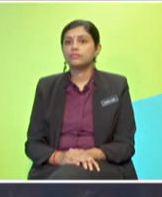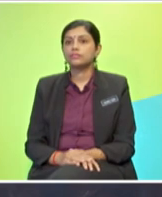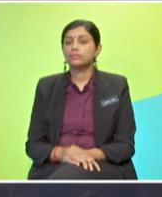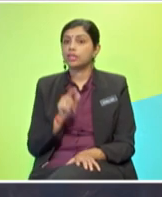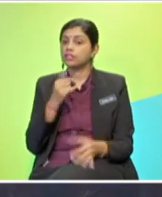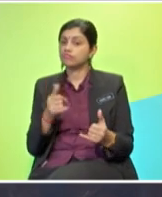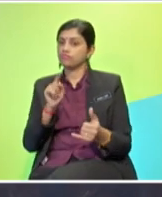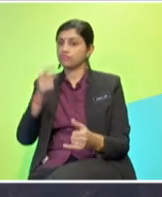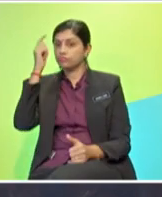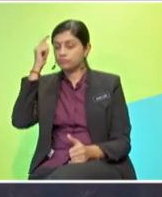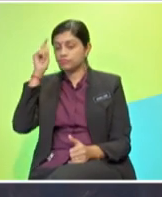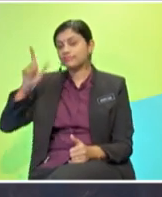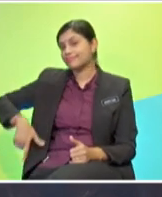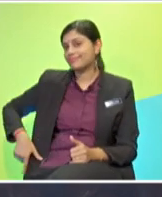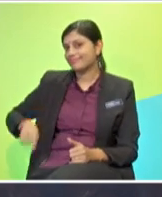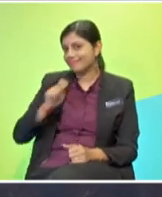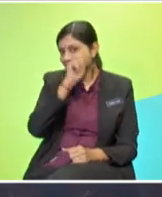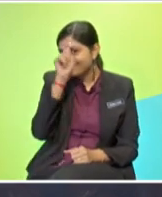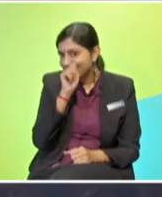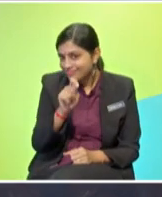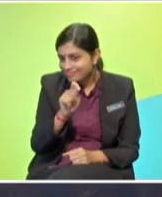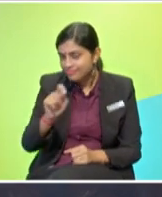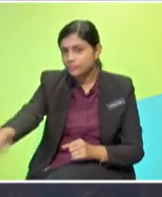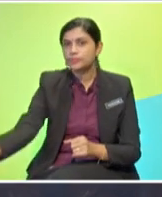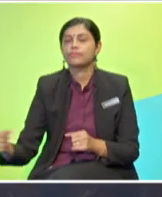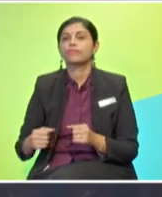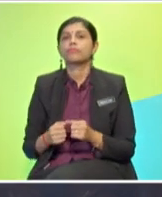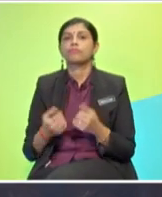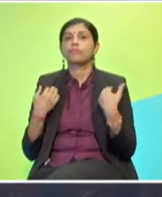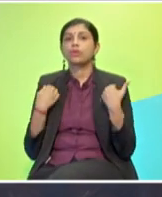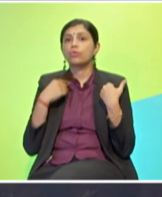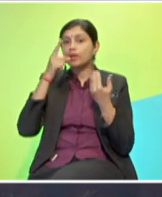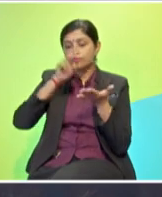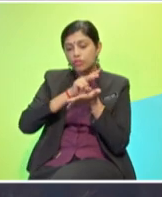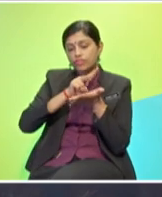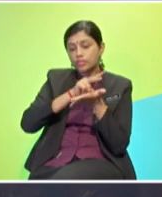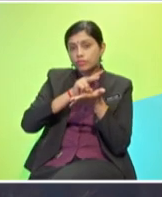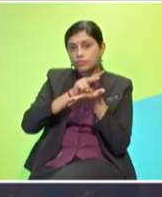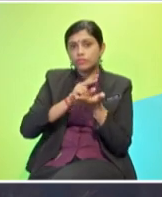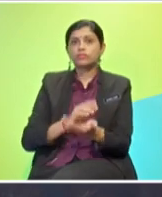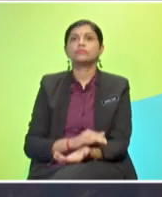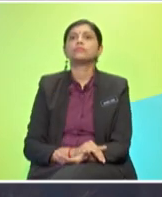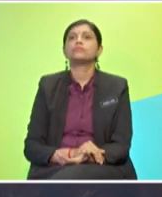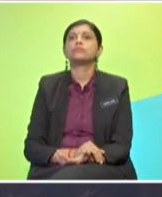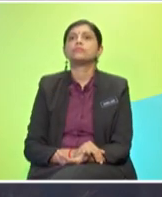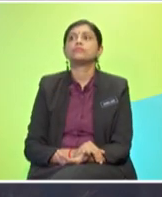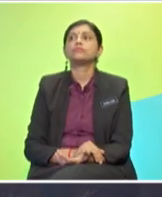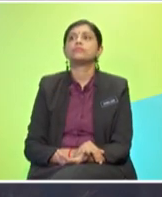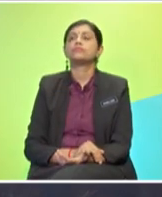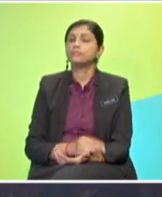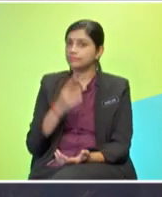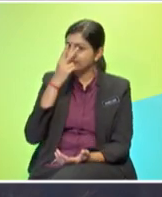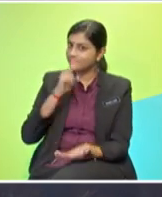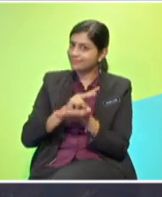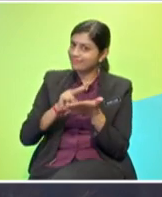okay? Okay. All right, so I believe we have one more video left. Yes, okay. One more video. So let us watch the